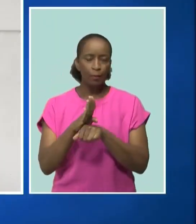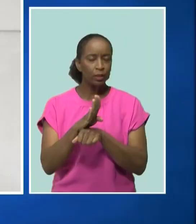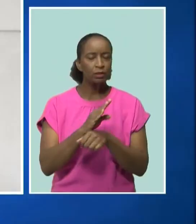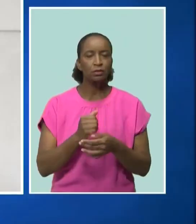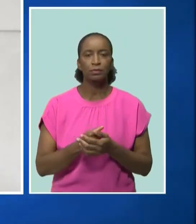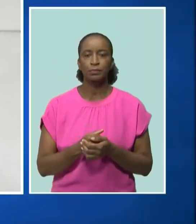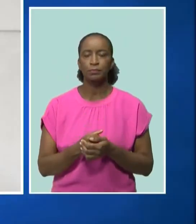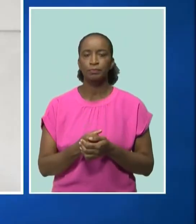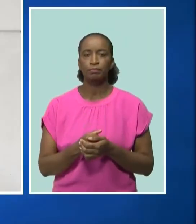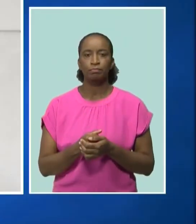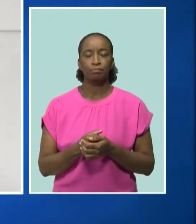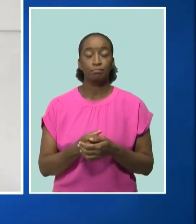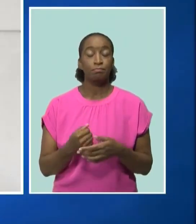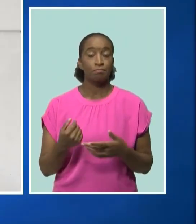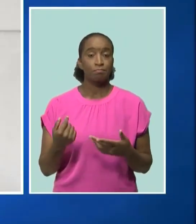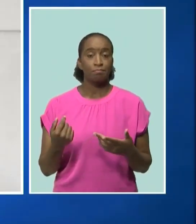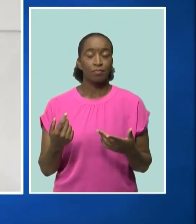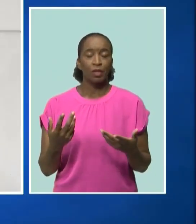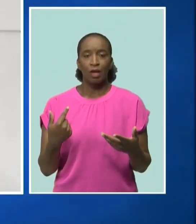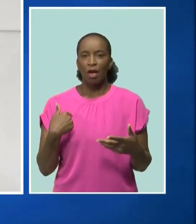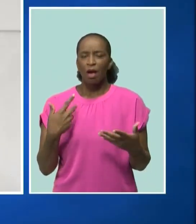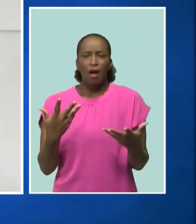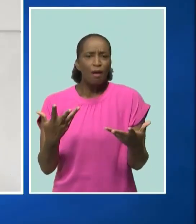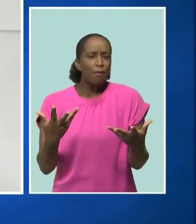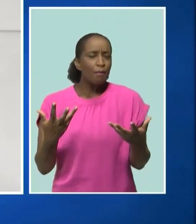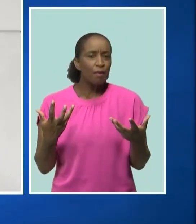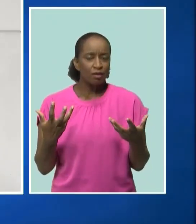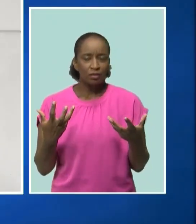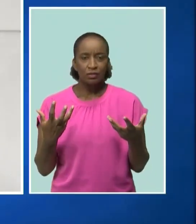passionate about making sure that we give